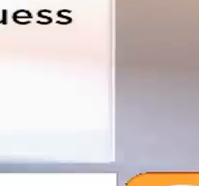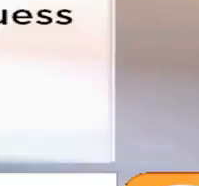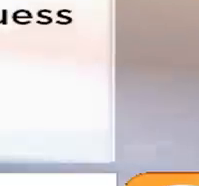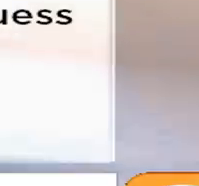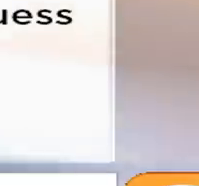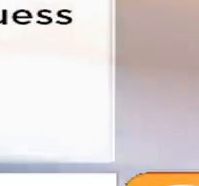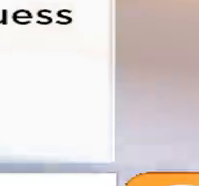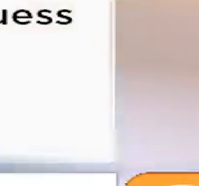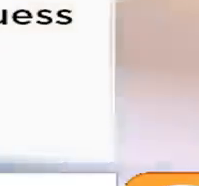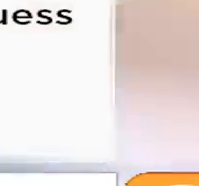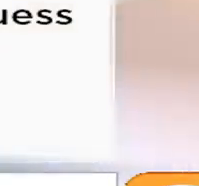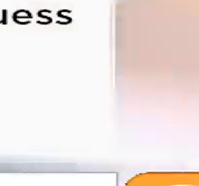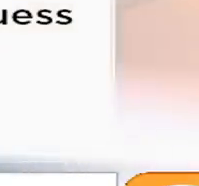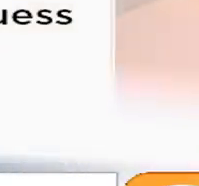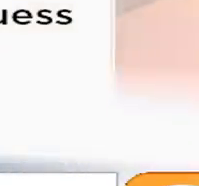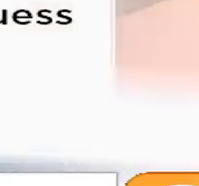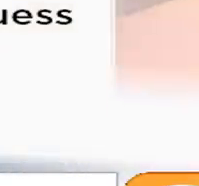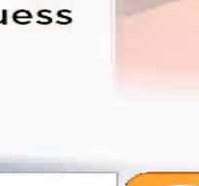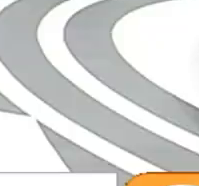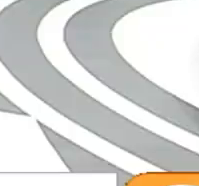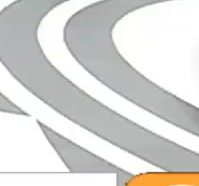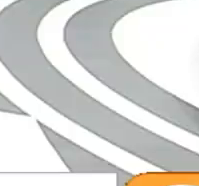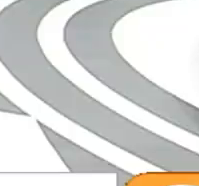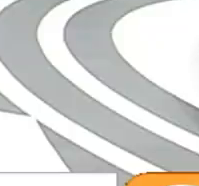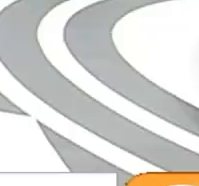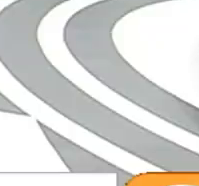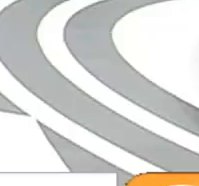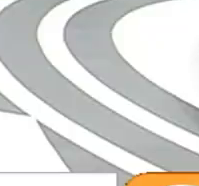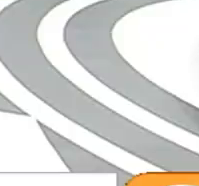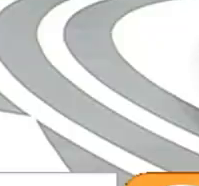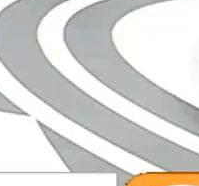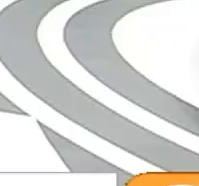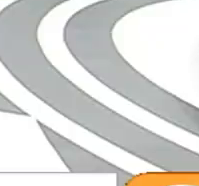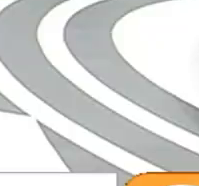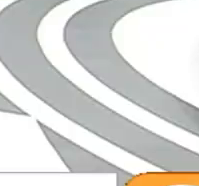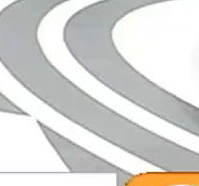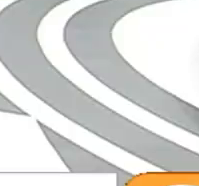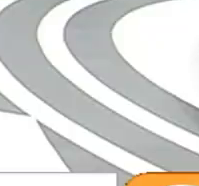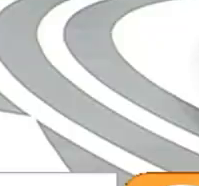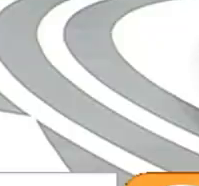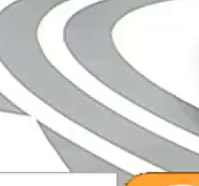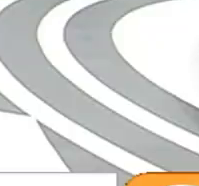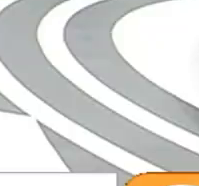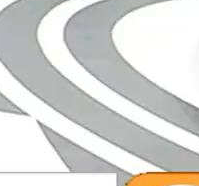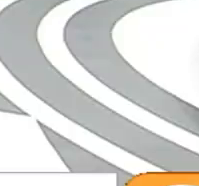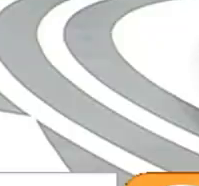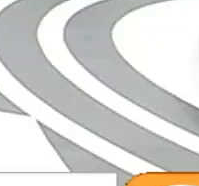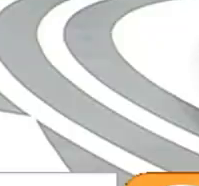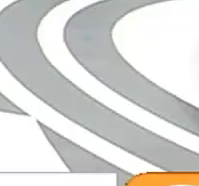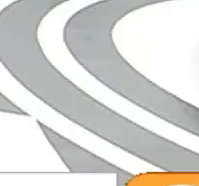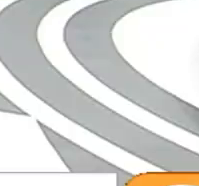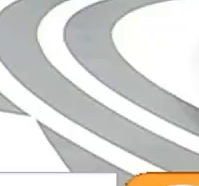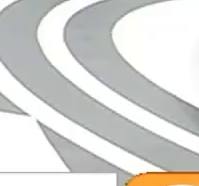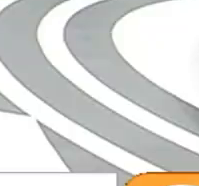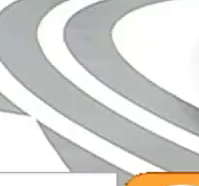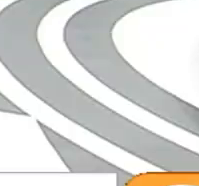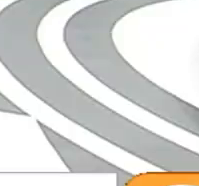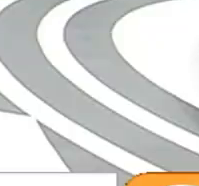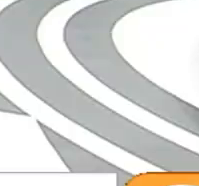worthy? Your guess is as good as mine. I think go to the next is better that way. That one is it's